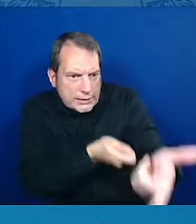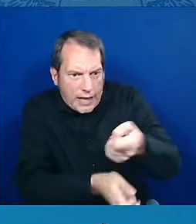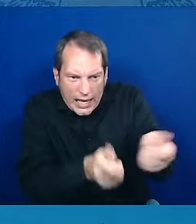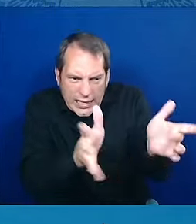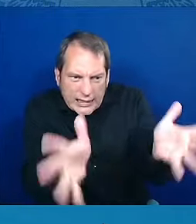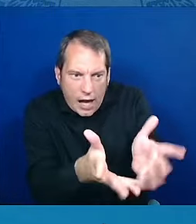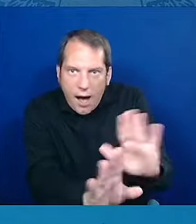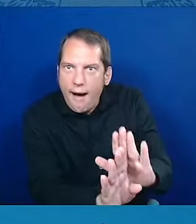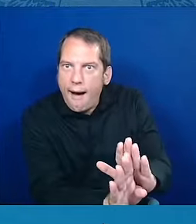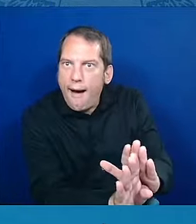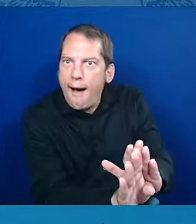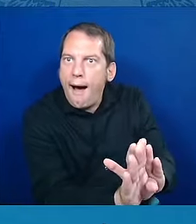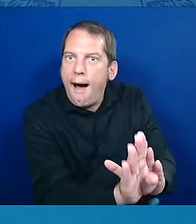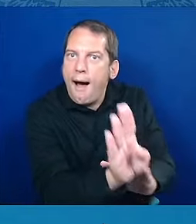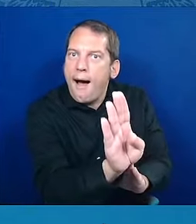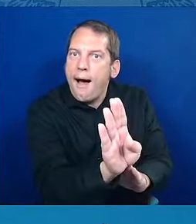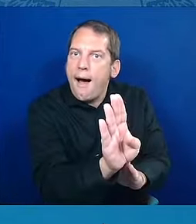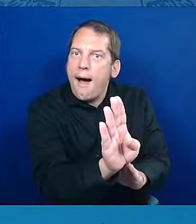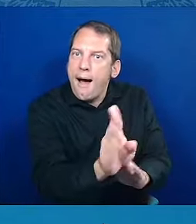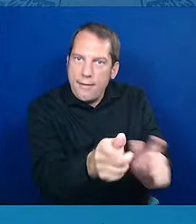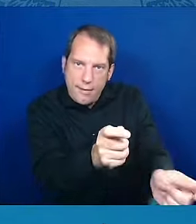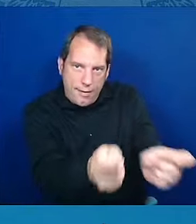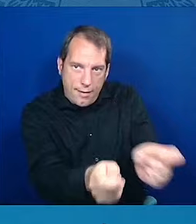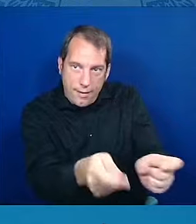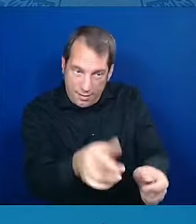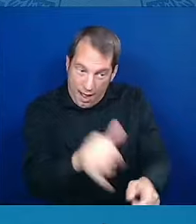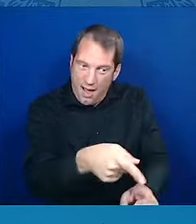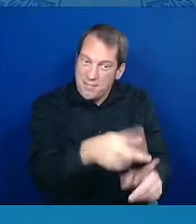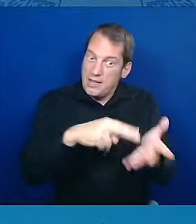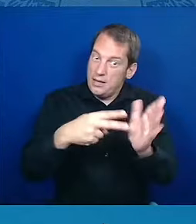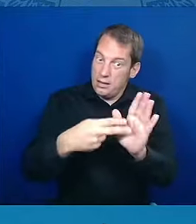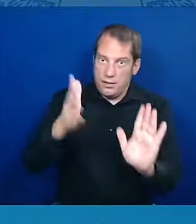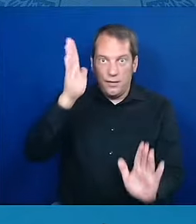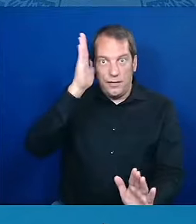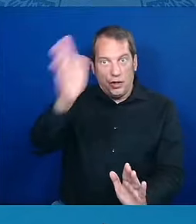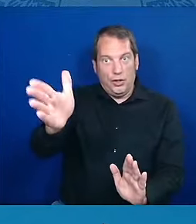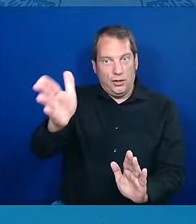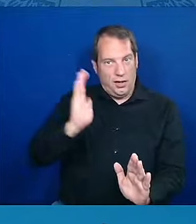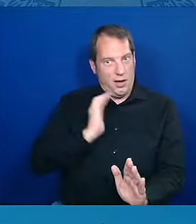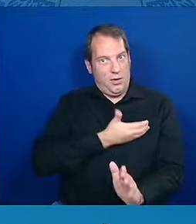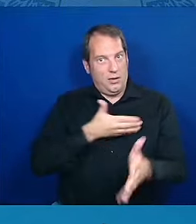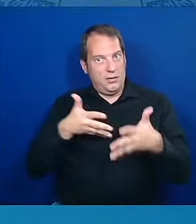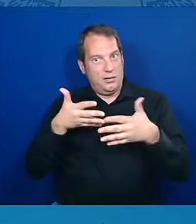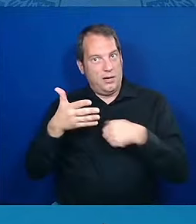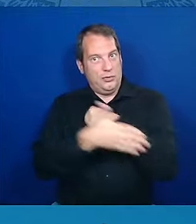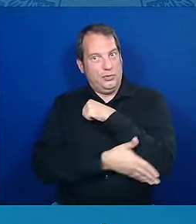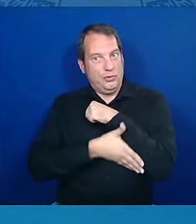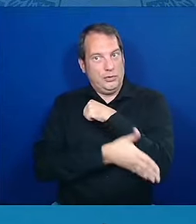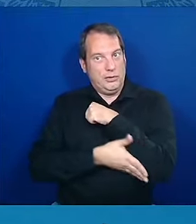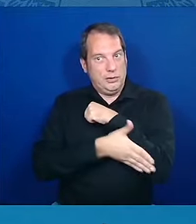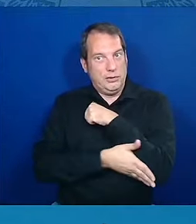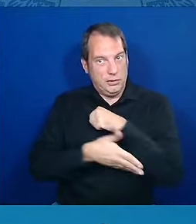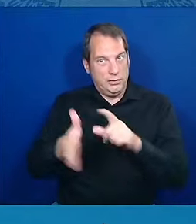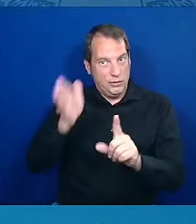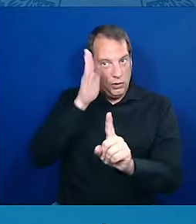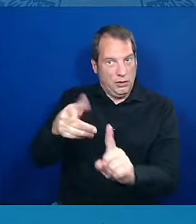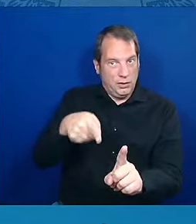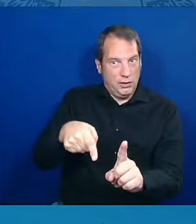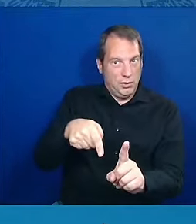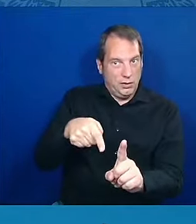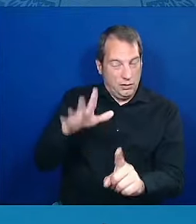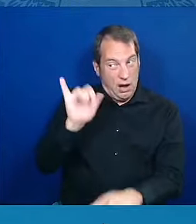nation, which is why I say we need you so desperately right now.